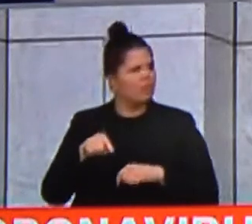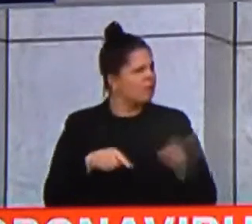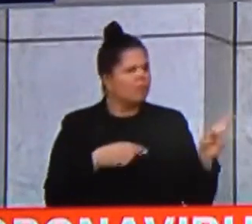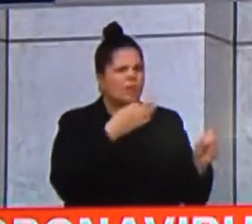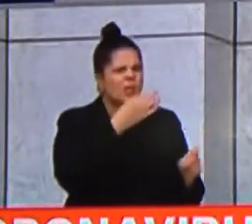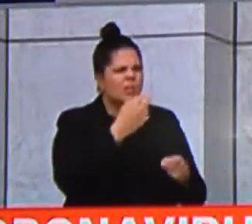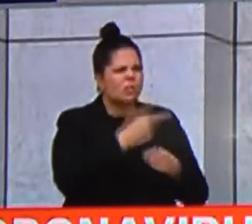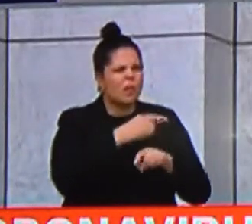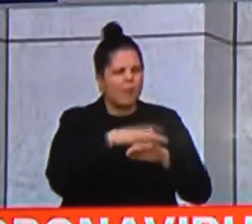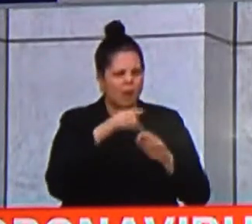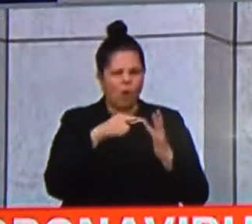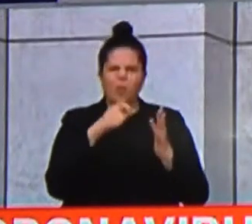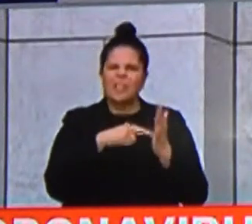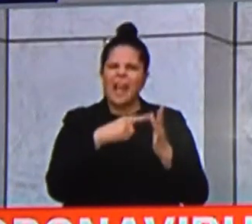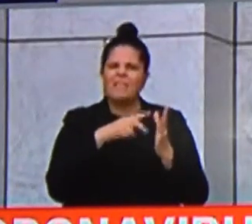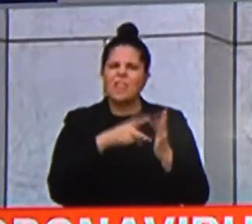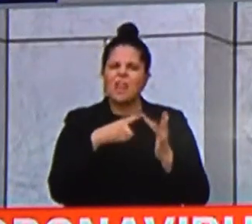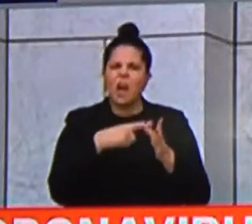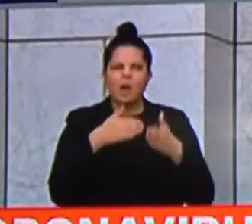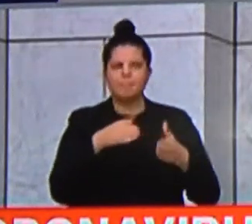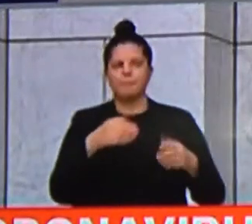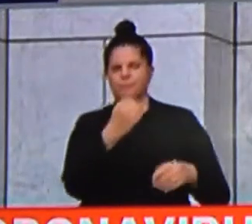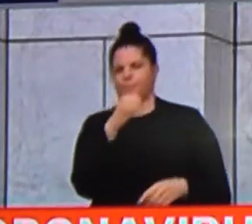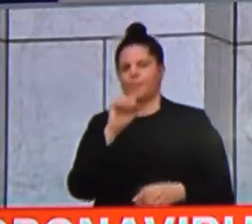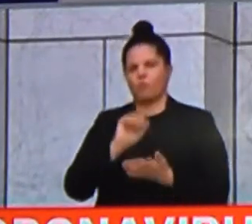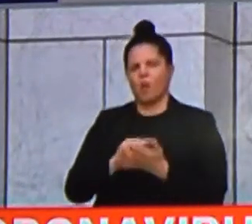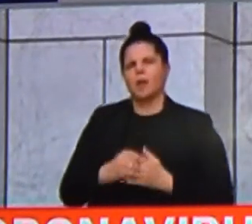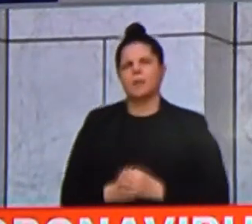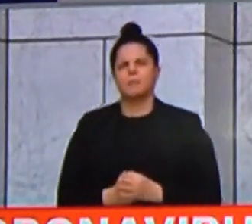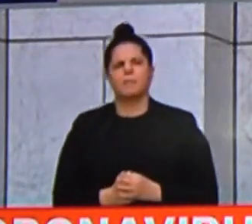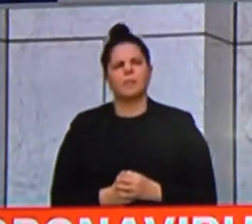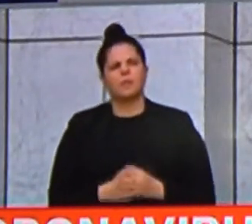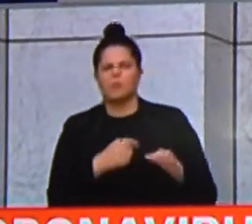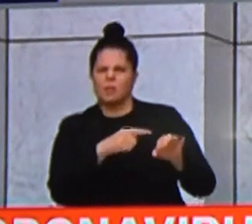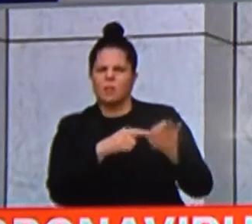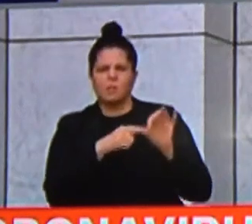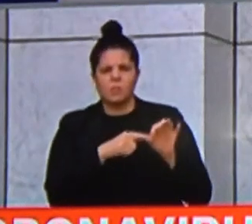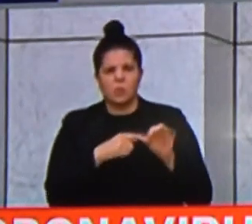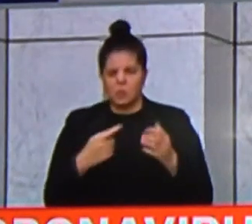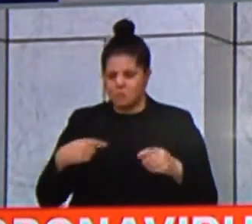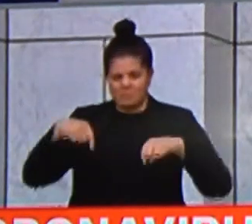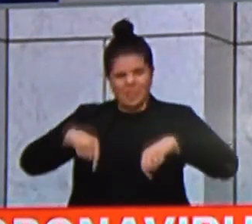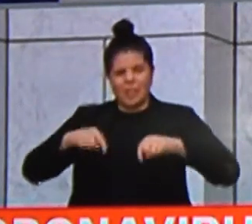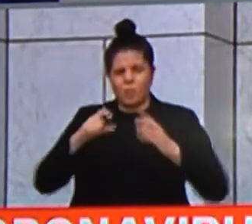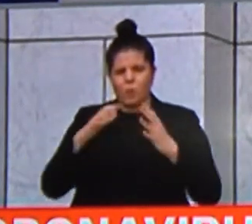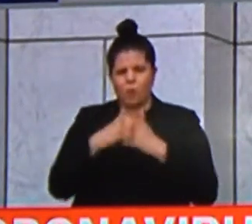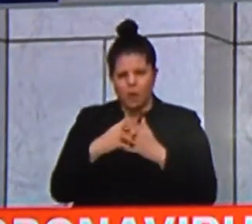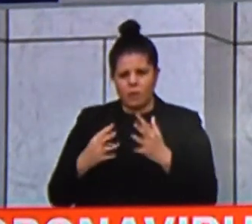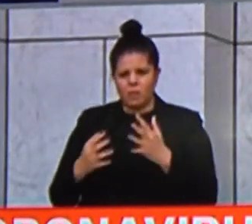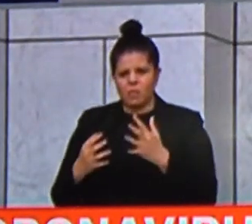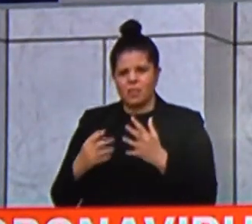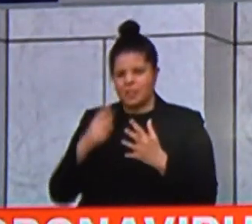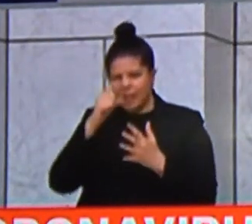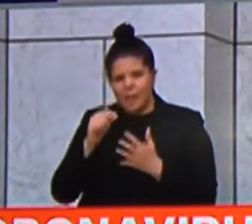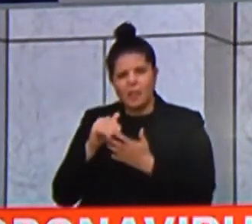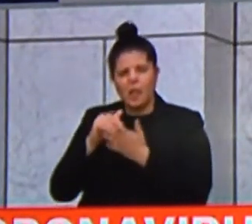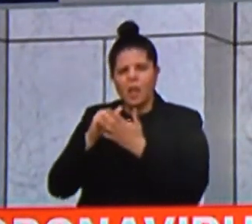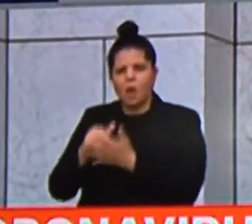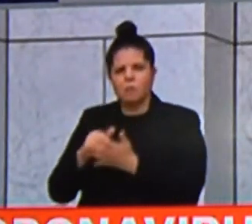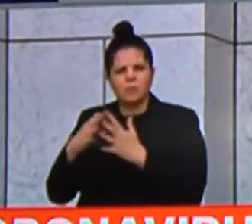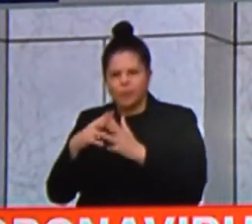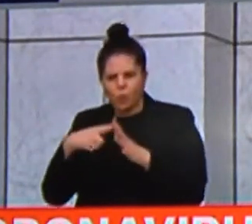beyond what has been the level of coverage we've had to date. Let's just recap what we already have done.